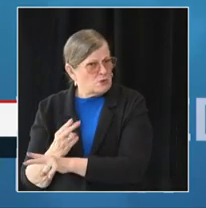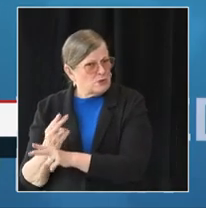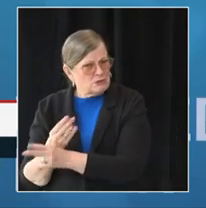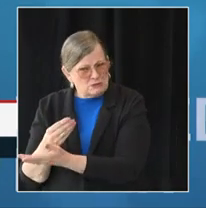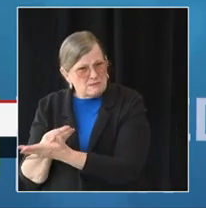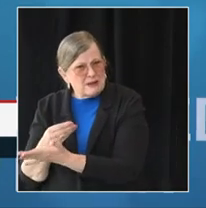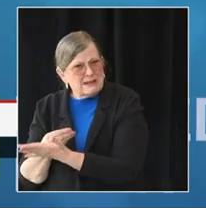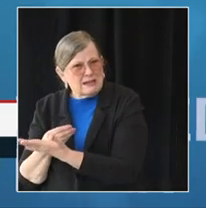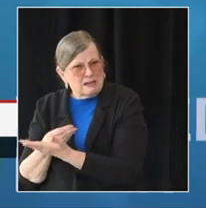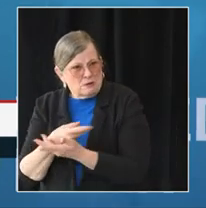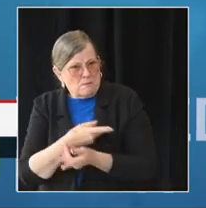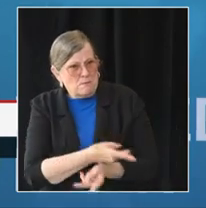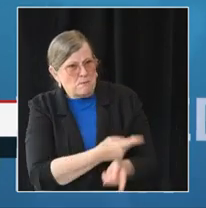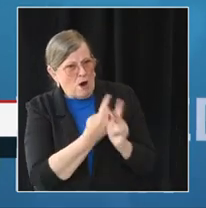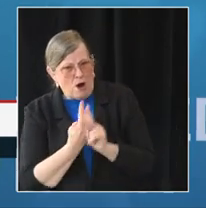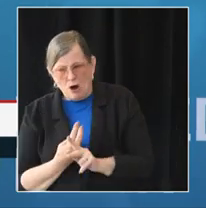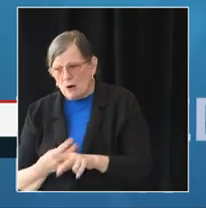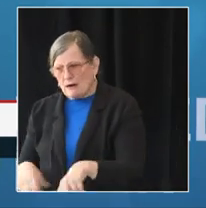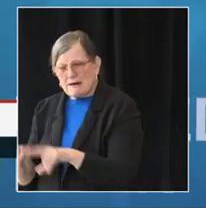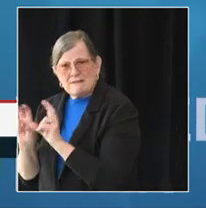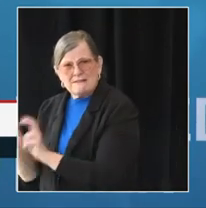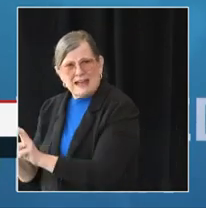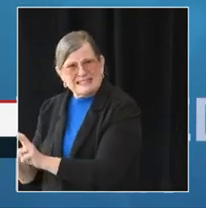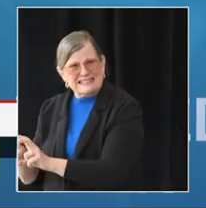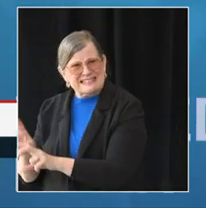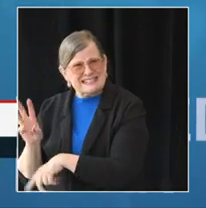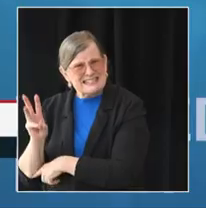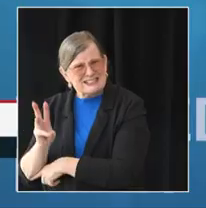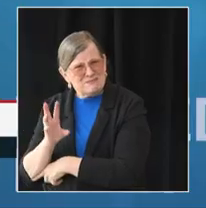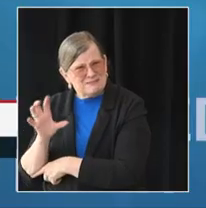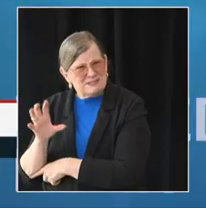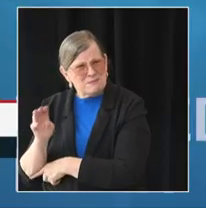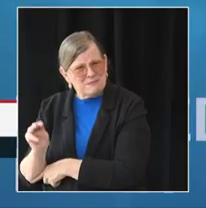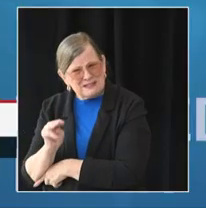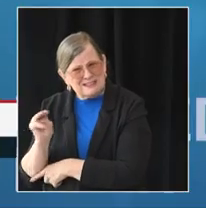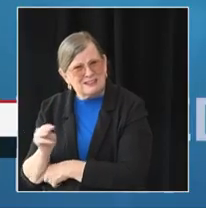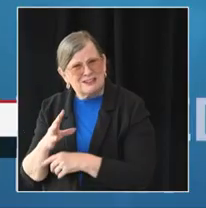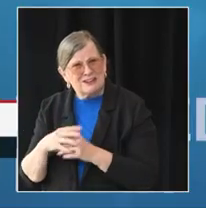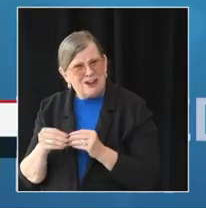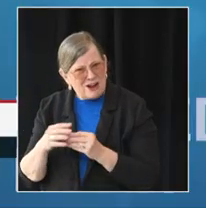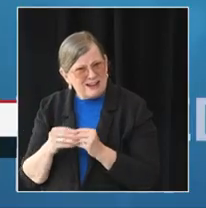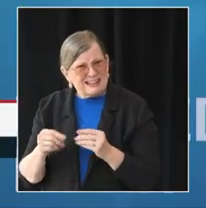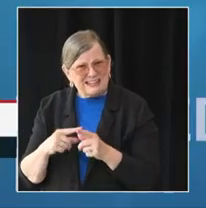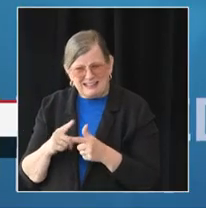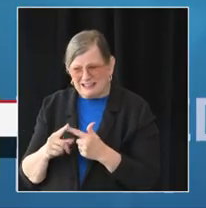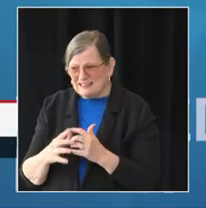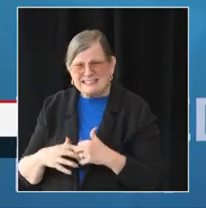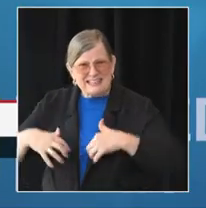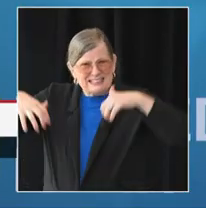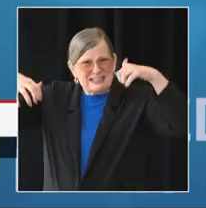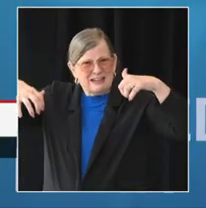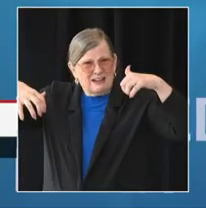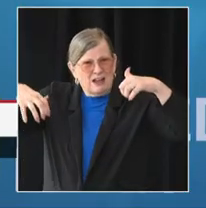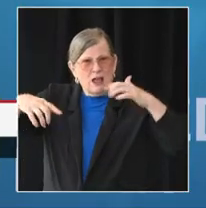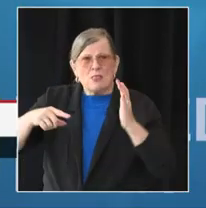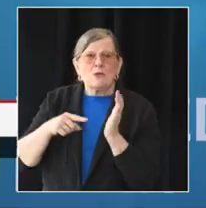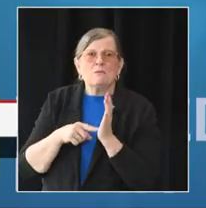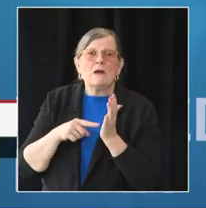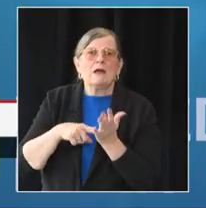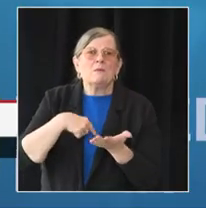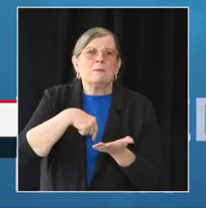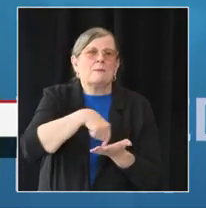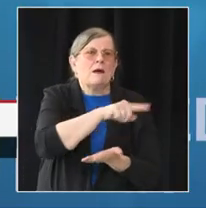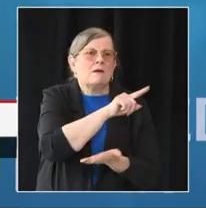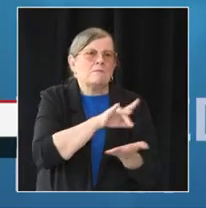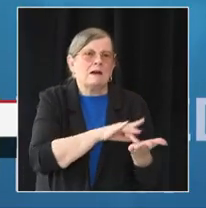million public stadium early. Entertainment, we kind of put sports and